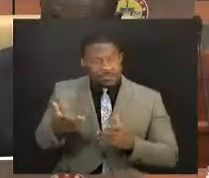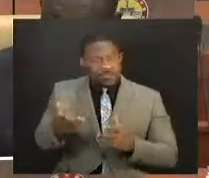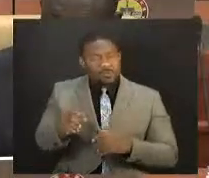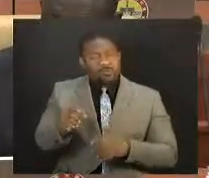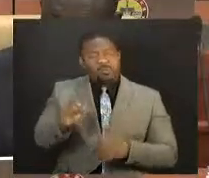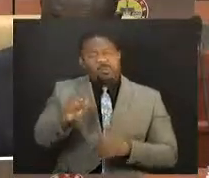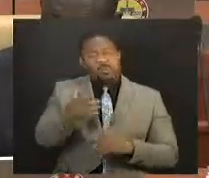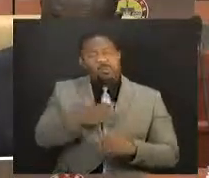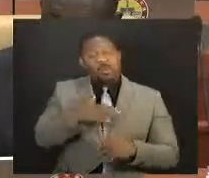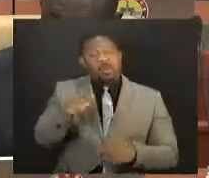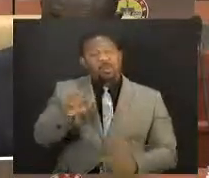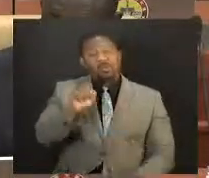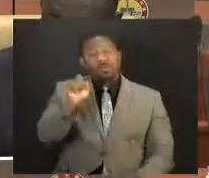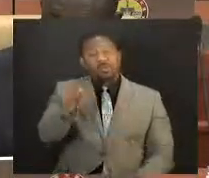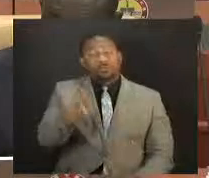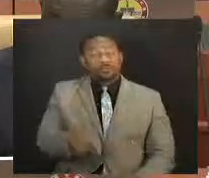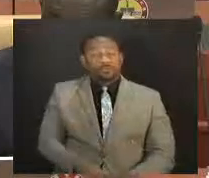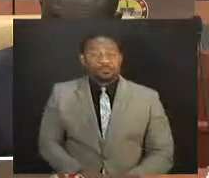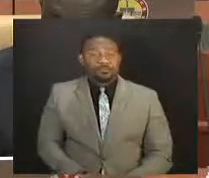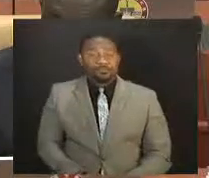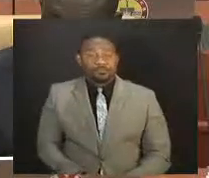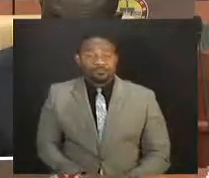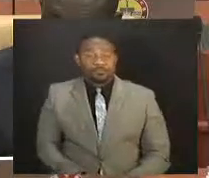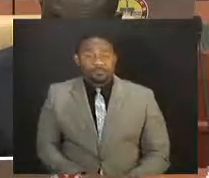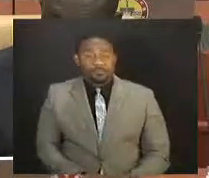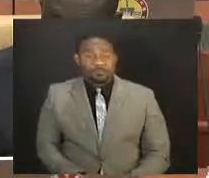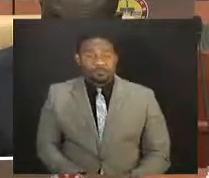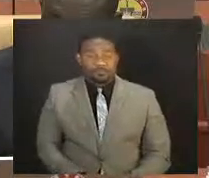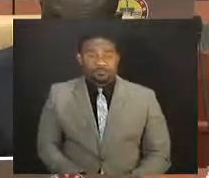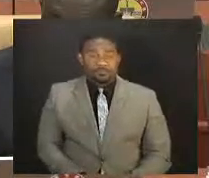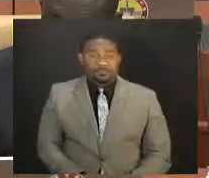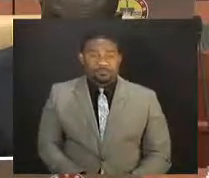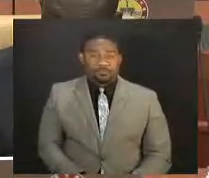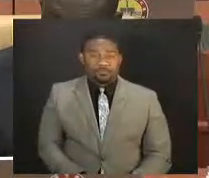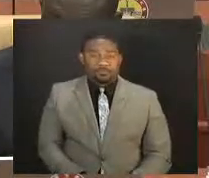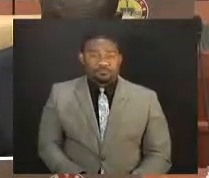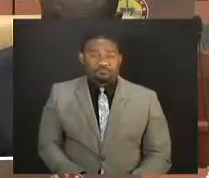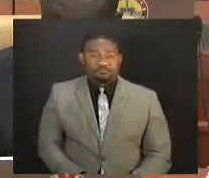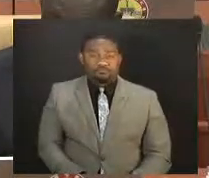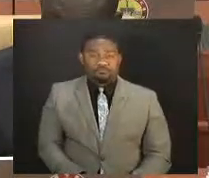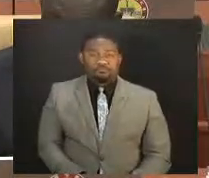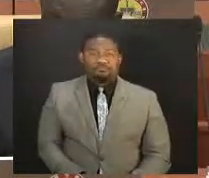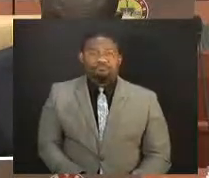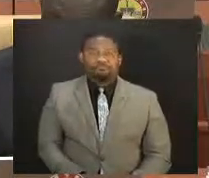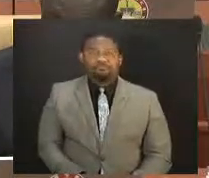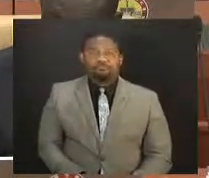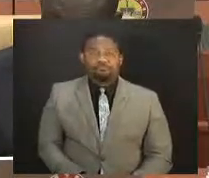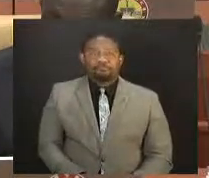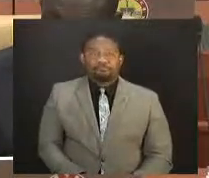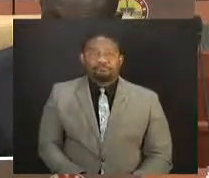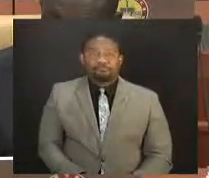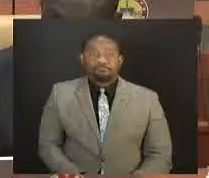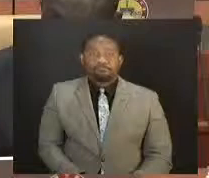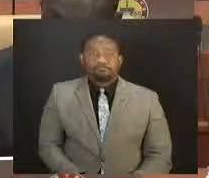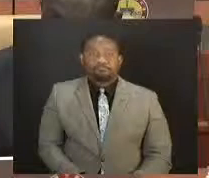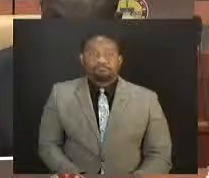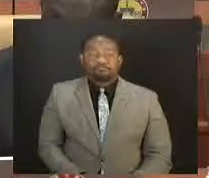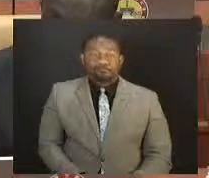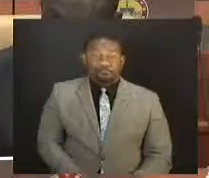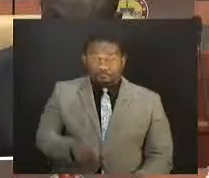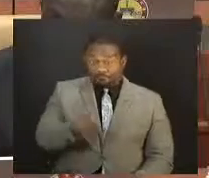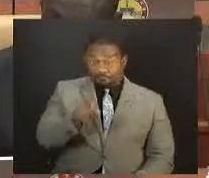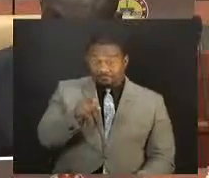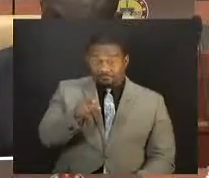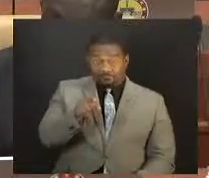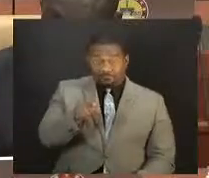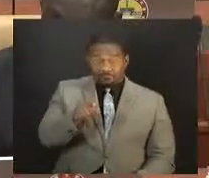is, Mr. Governor, as you have resumed, the question is, as you have resumed